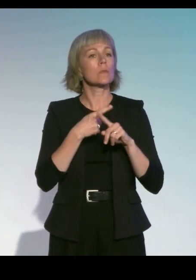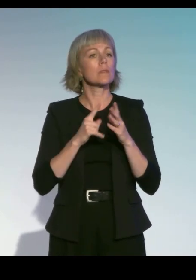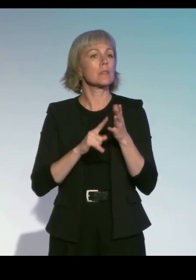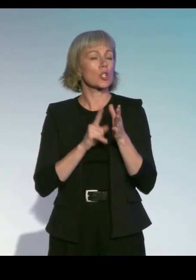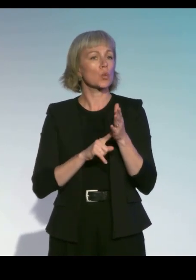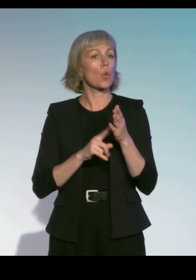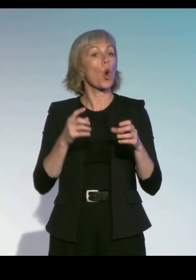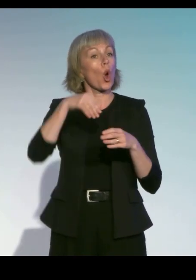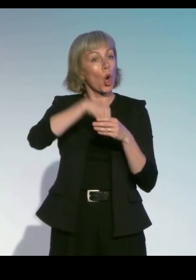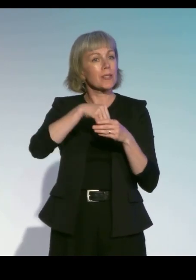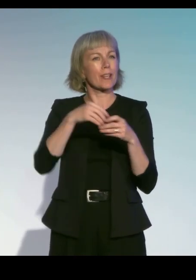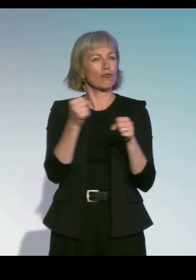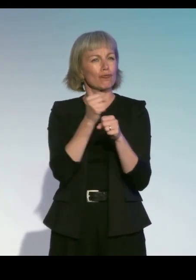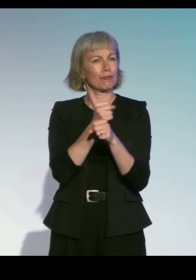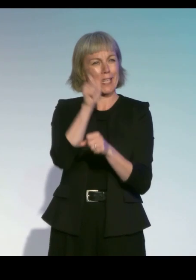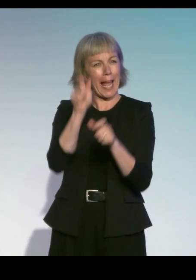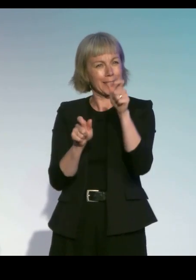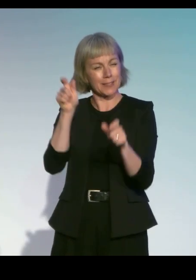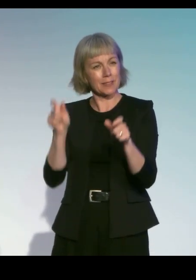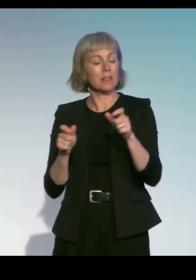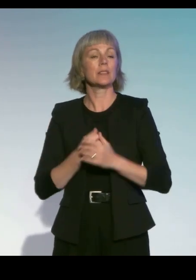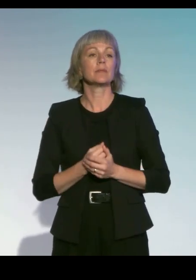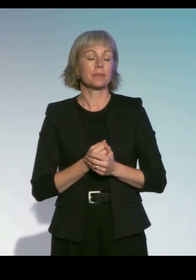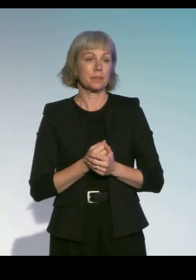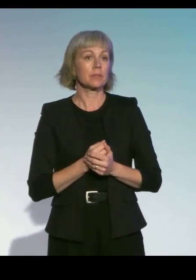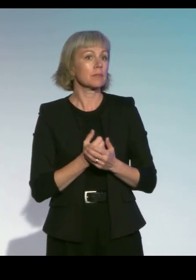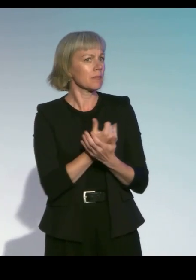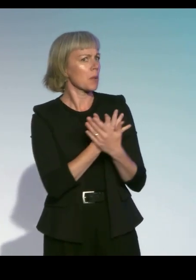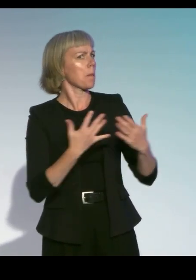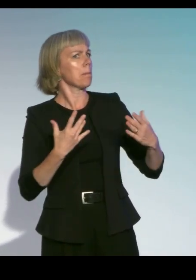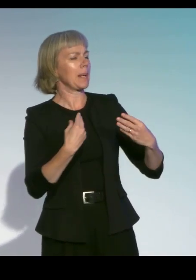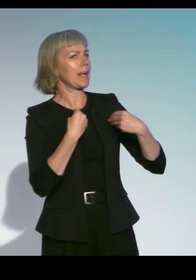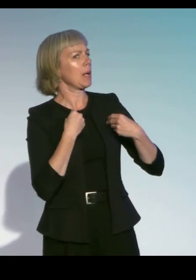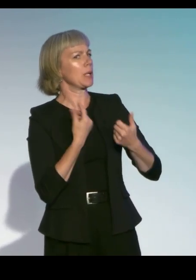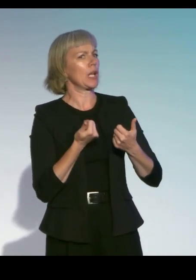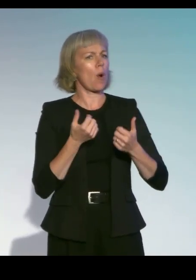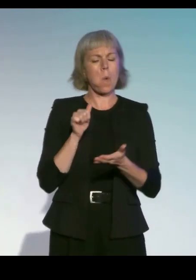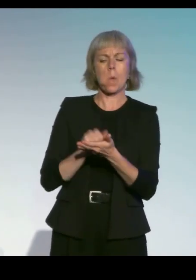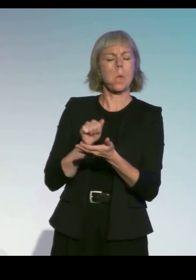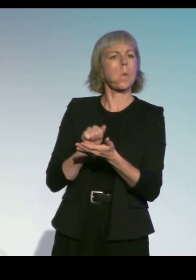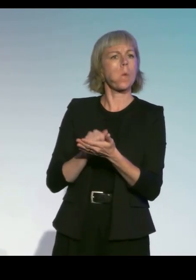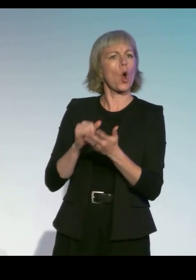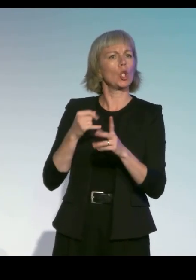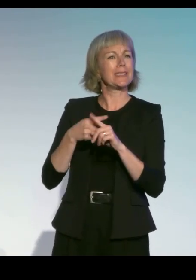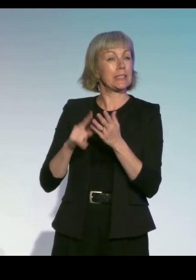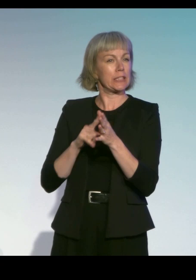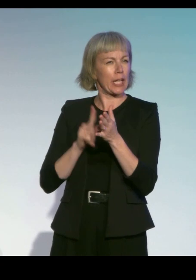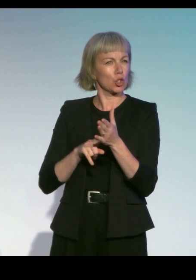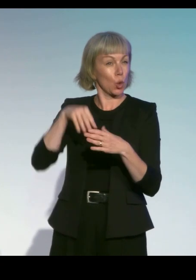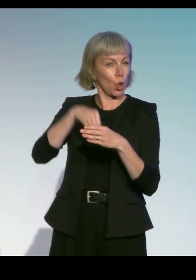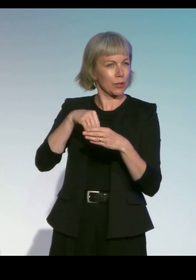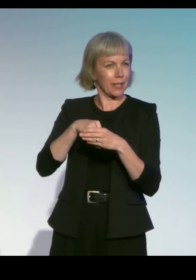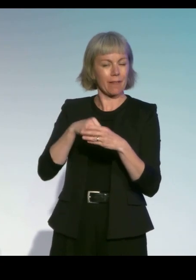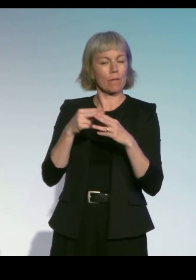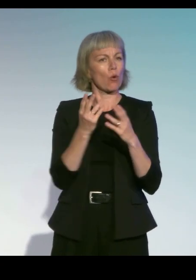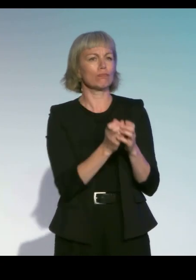Major social media platforms has a history of exploiting sexual content to grow their user base and then purging sexual content creators once they've